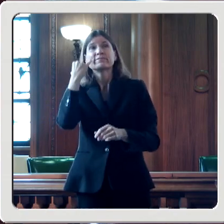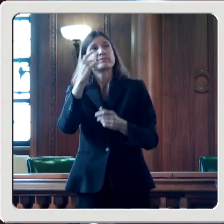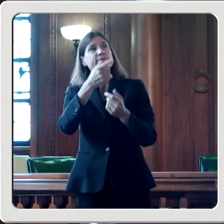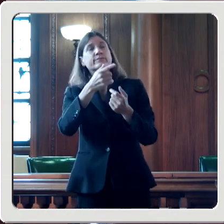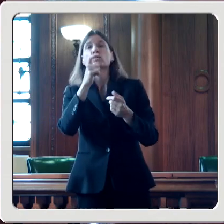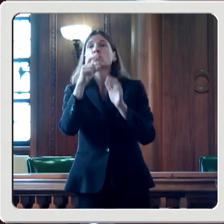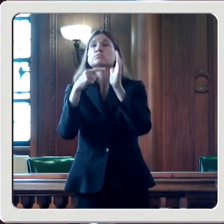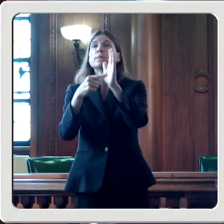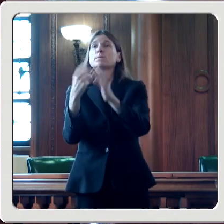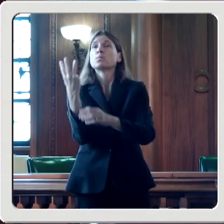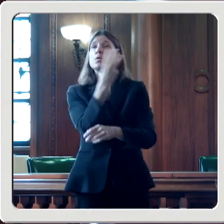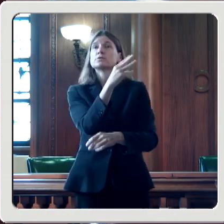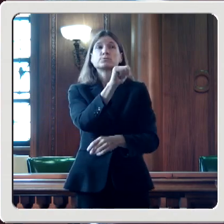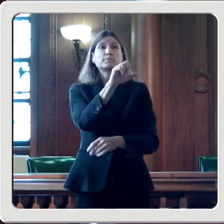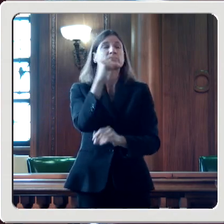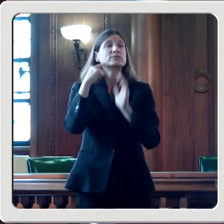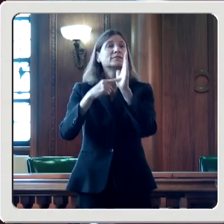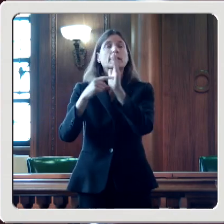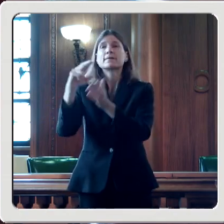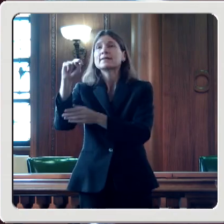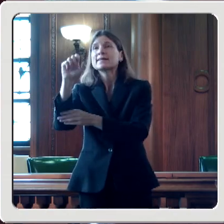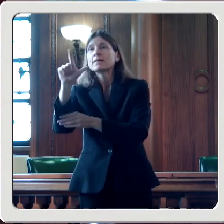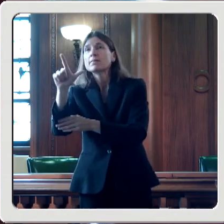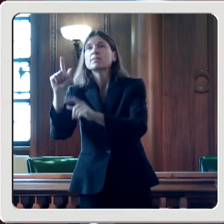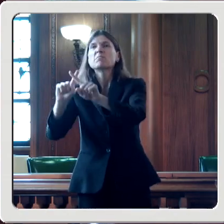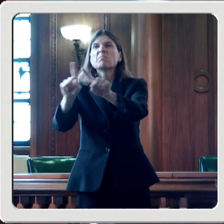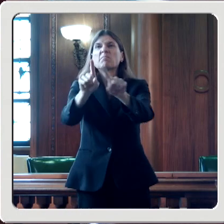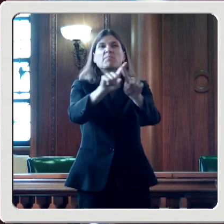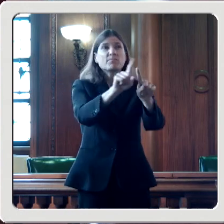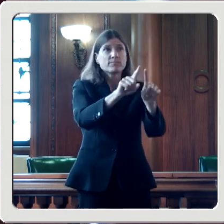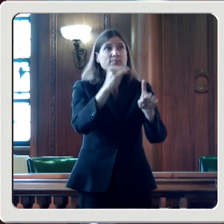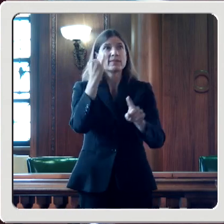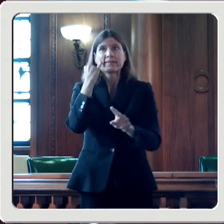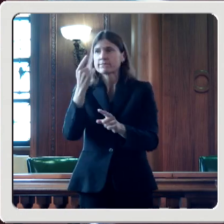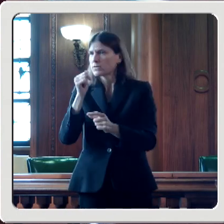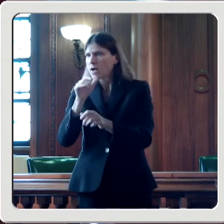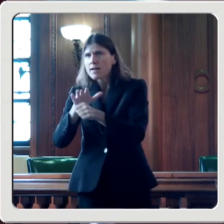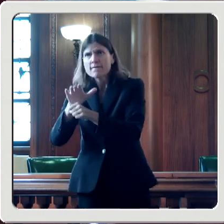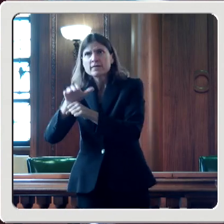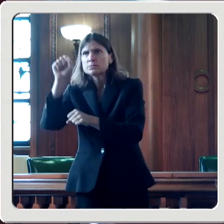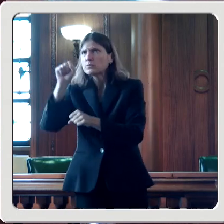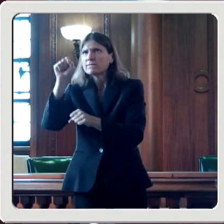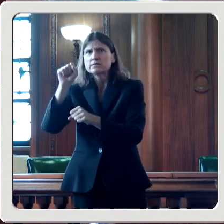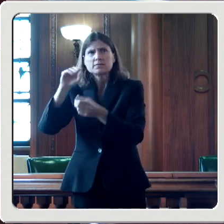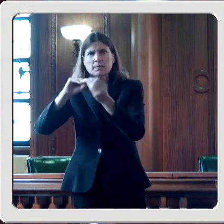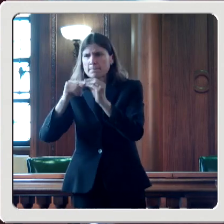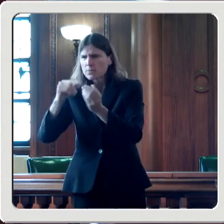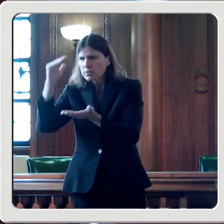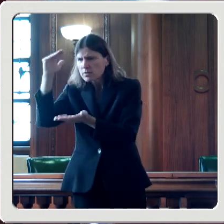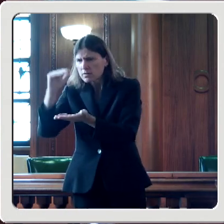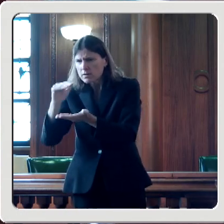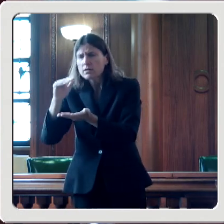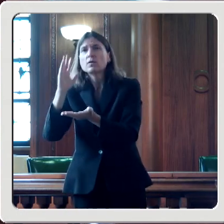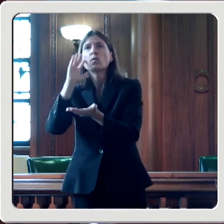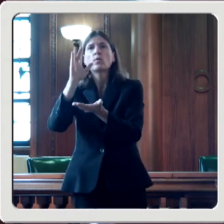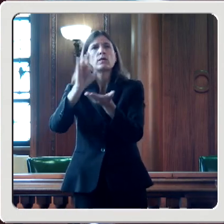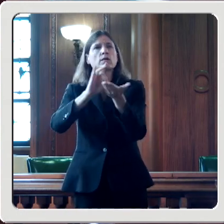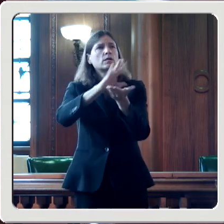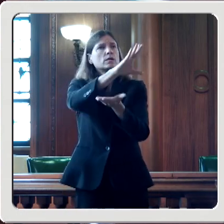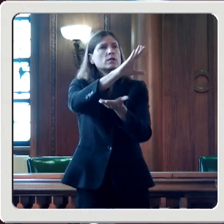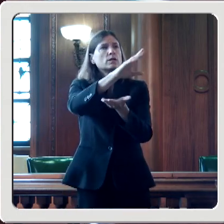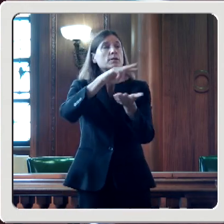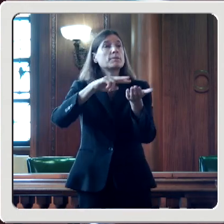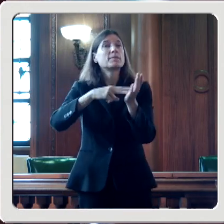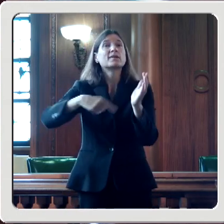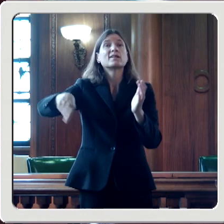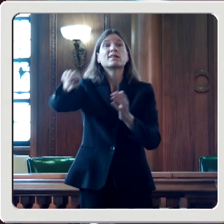down here Saturday, late morning, early afternoon. City Hall, we had a very strong crowd and lines out to